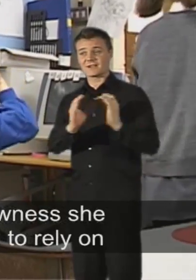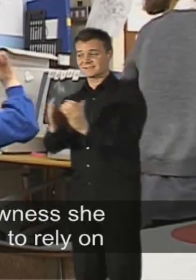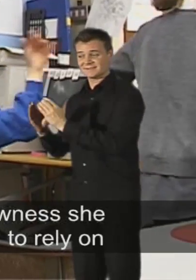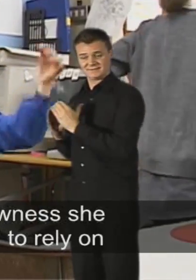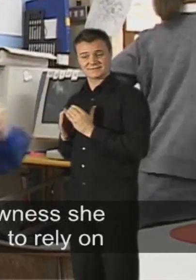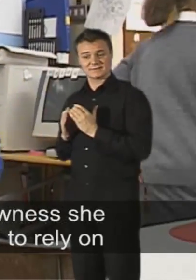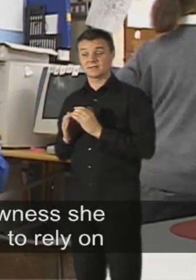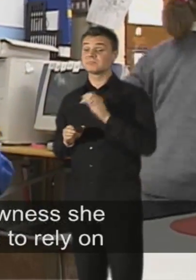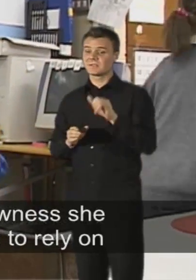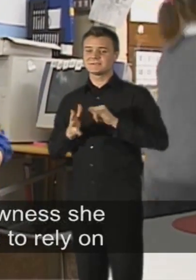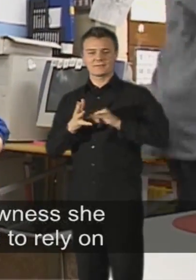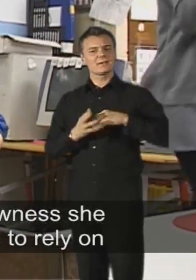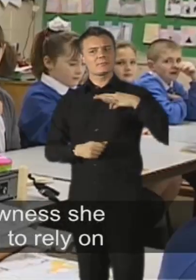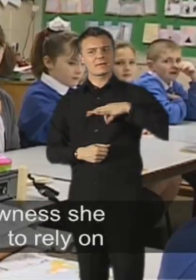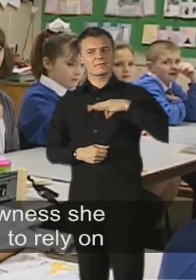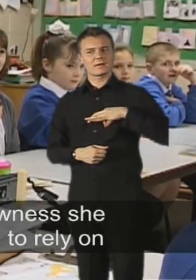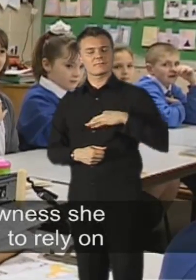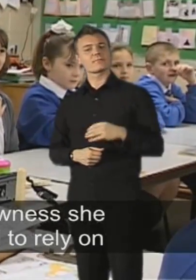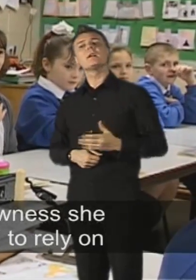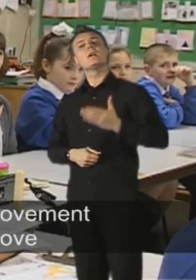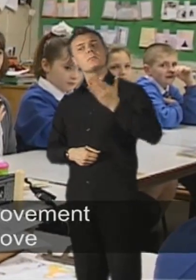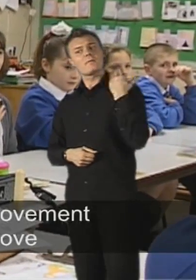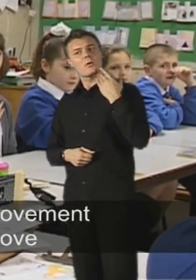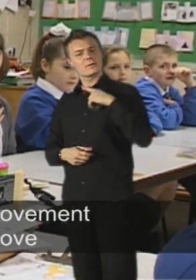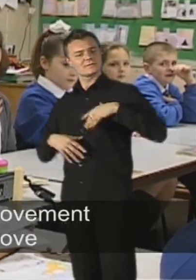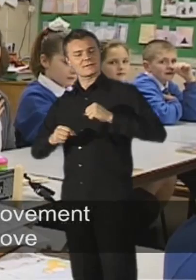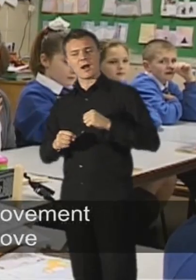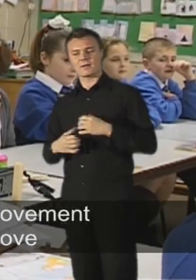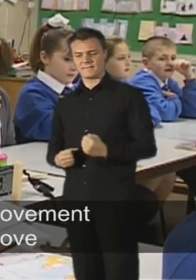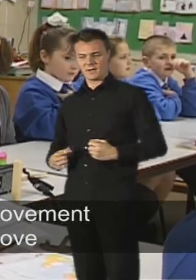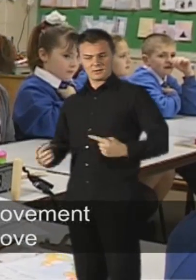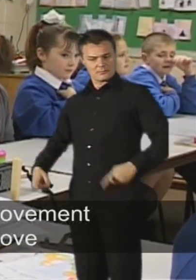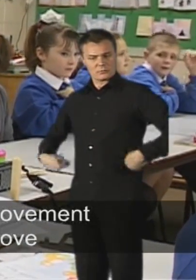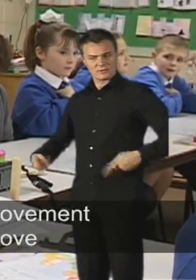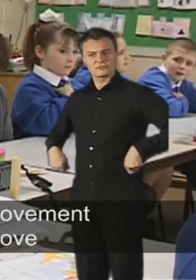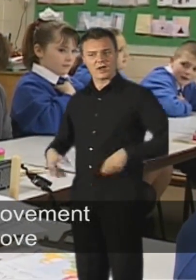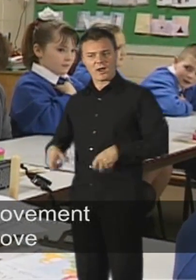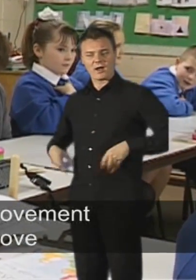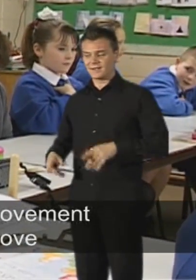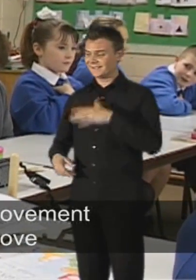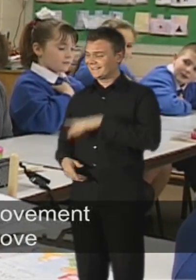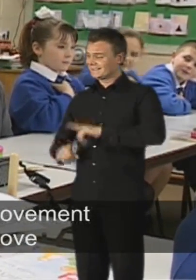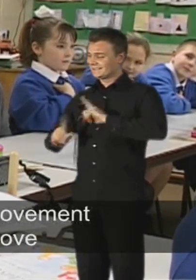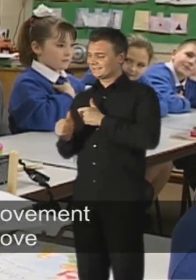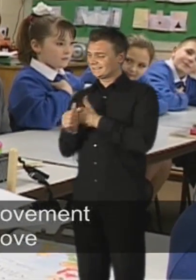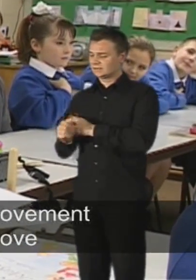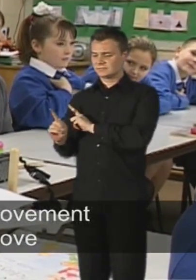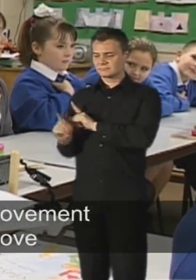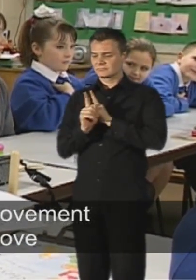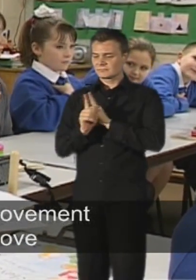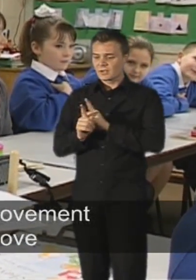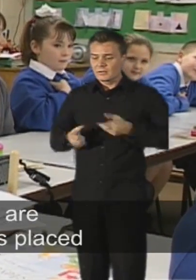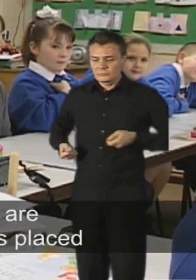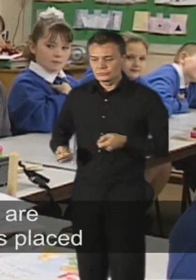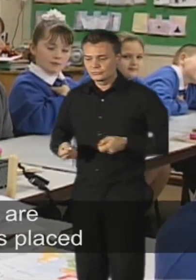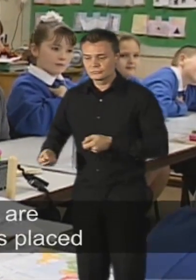started at Bowness, she used a manual wheelchair and had to rely on teaching assistant support for all movement around school. Staff at Bowness